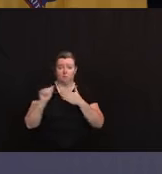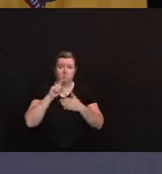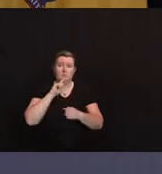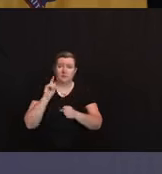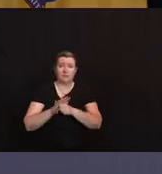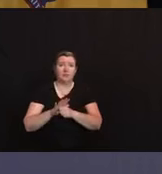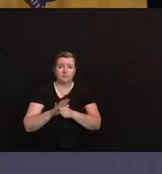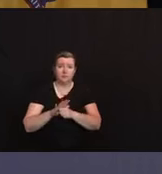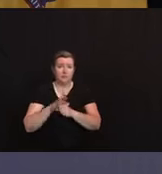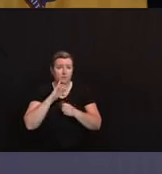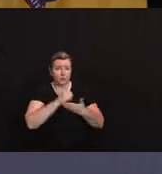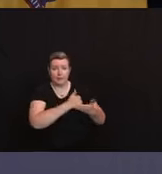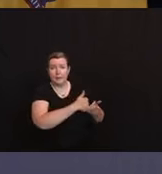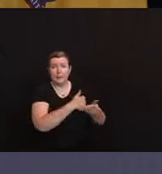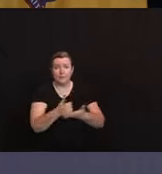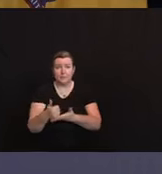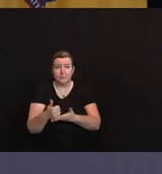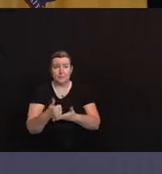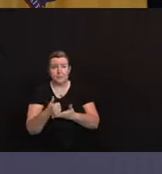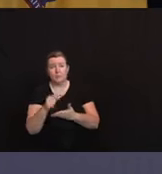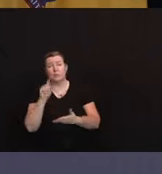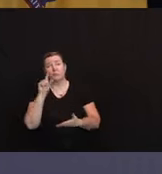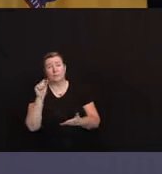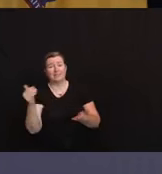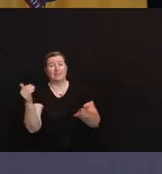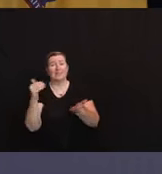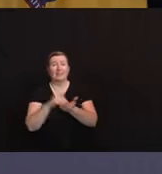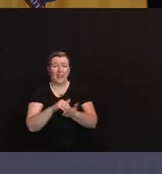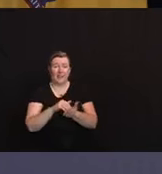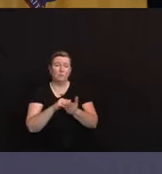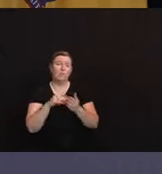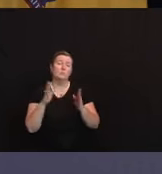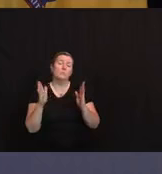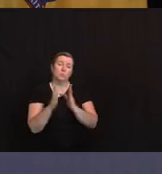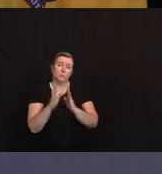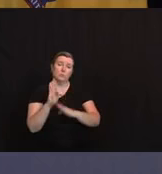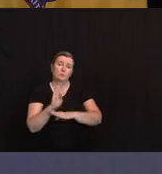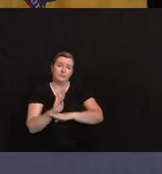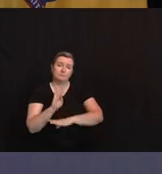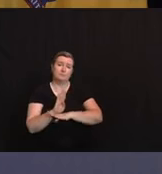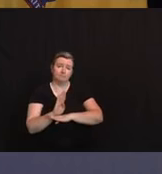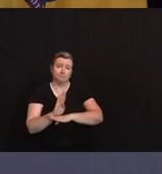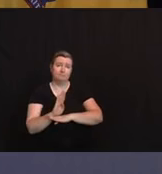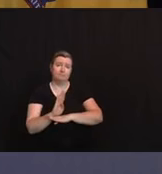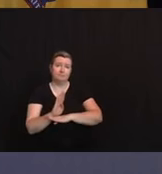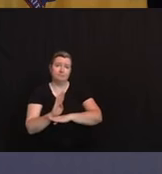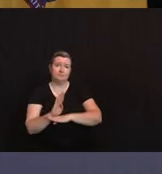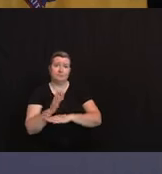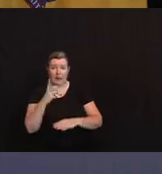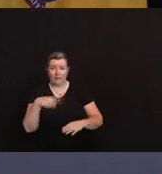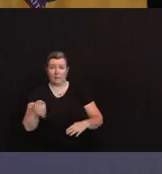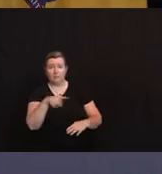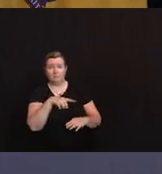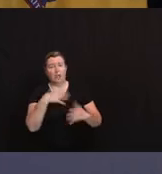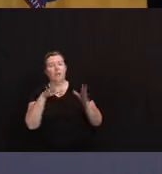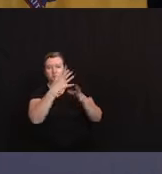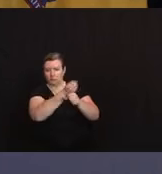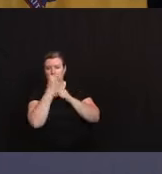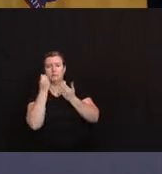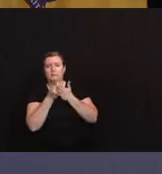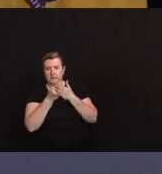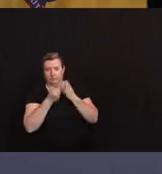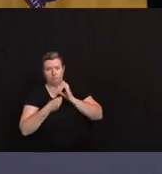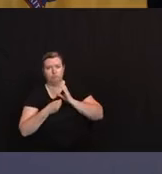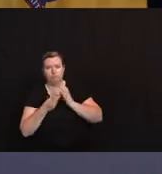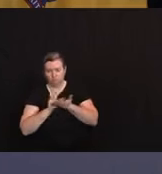help 20,000 small businesses, of which half of them already have the money.